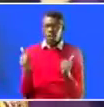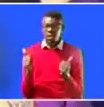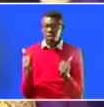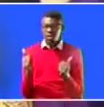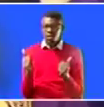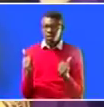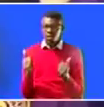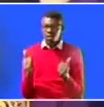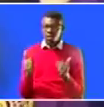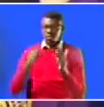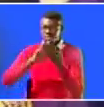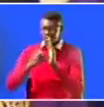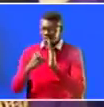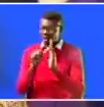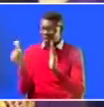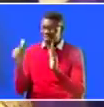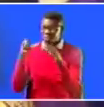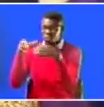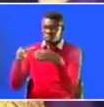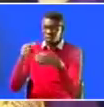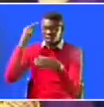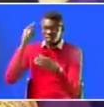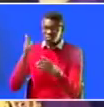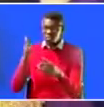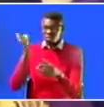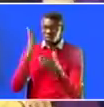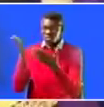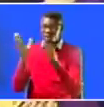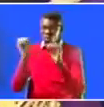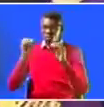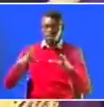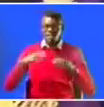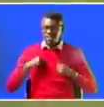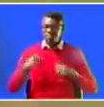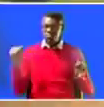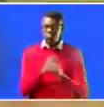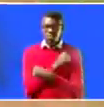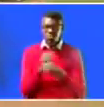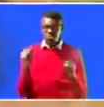do not have room for people who think there is no God.